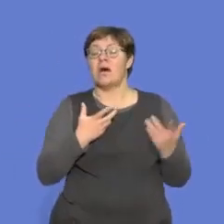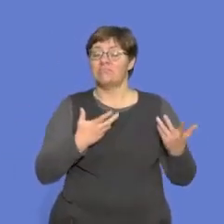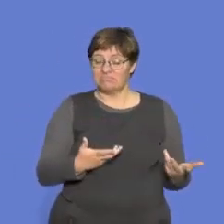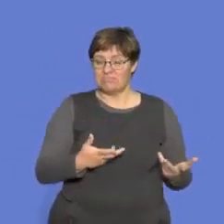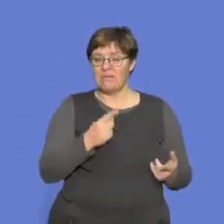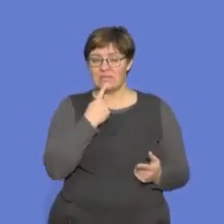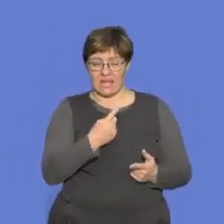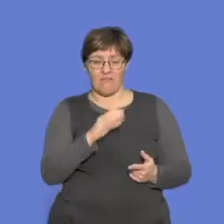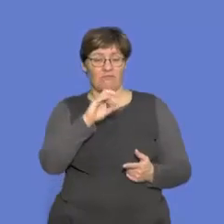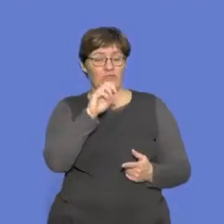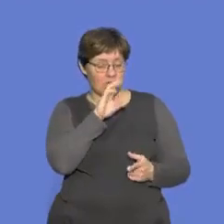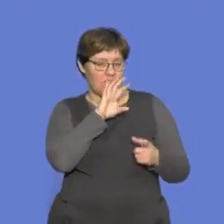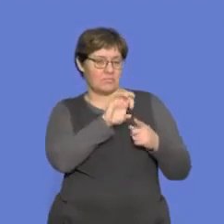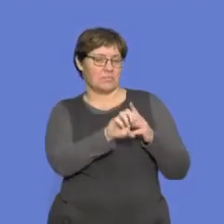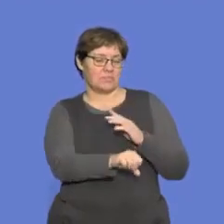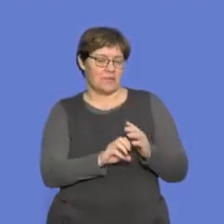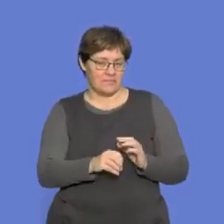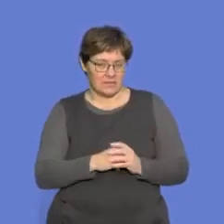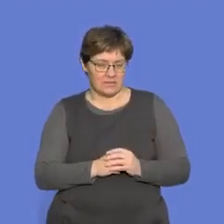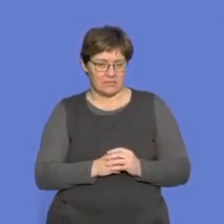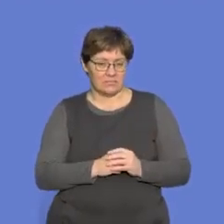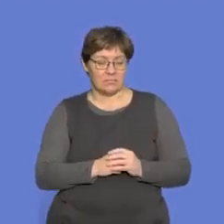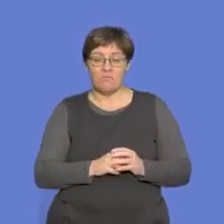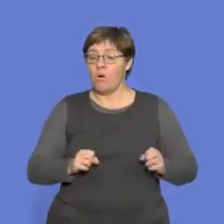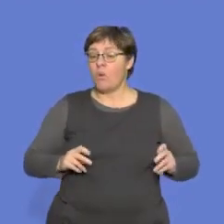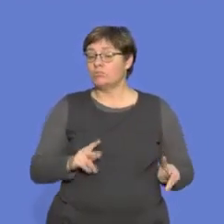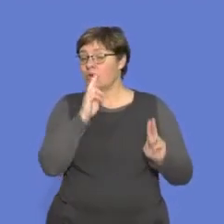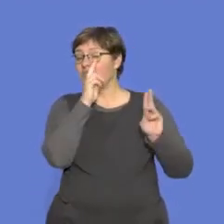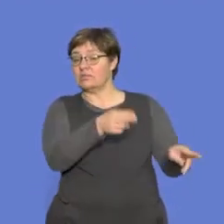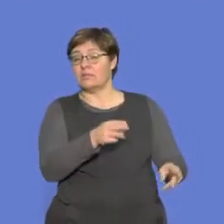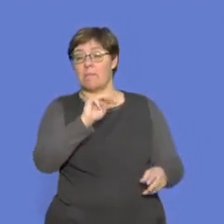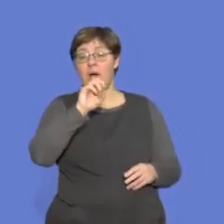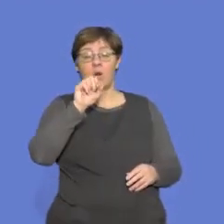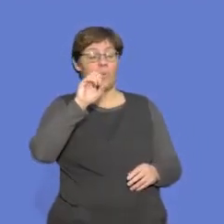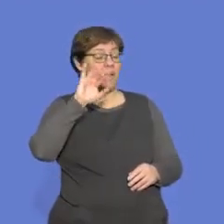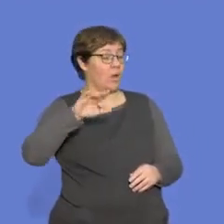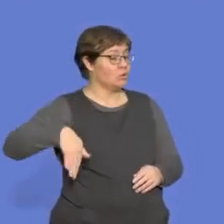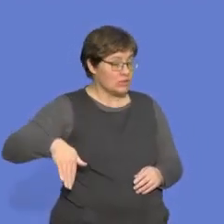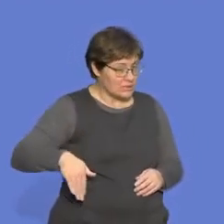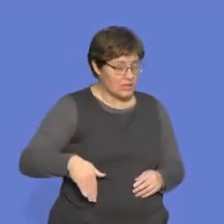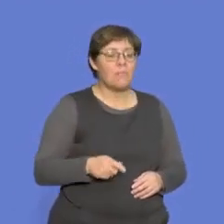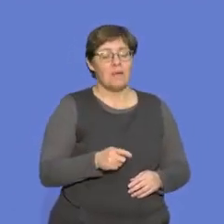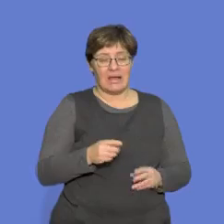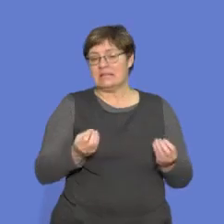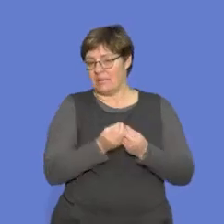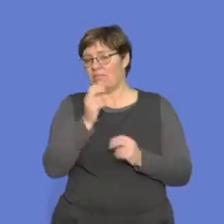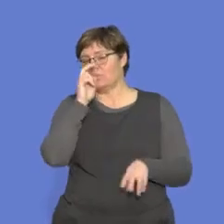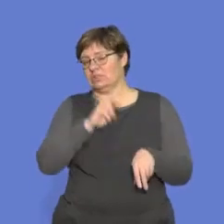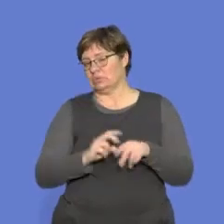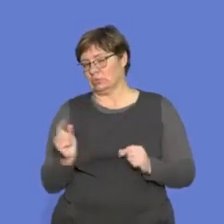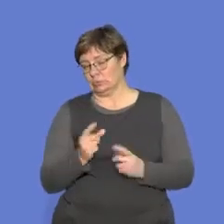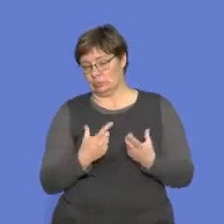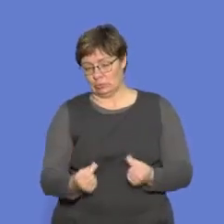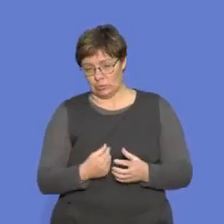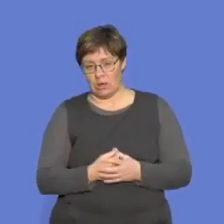fossils. And guys, if you've not had a chance to visit Maropeng, it's probably something that you must do soon in terms of being able